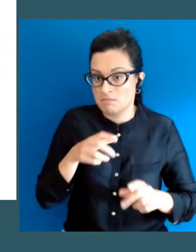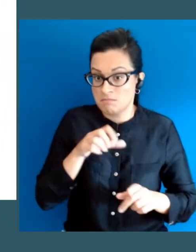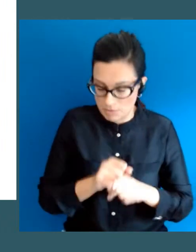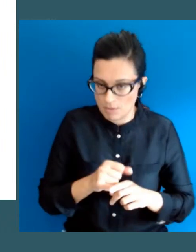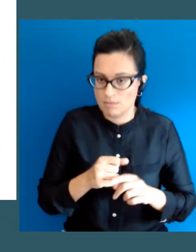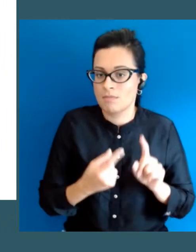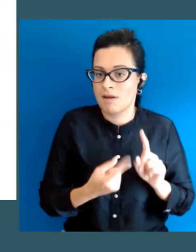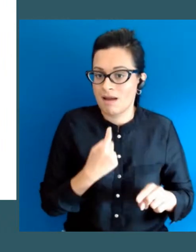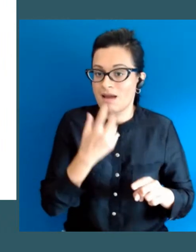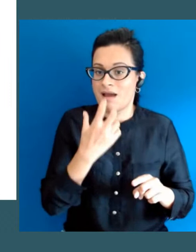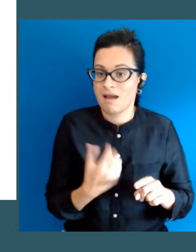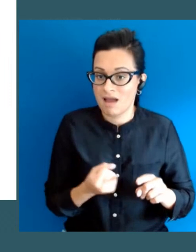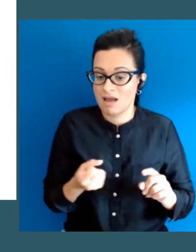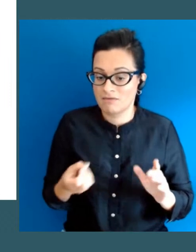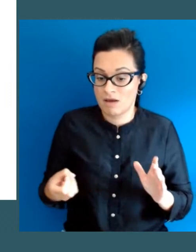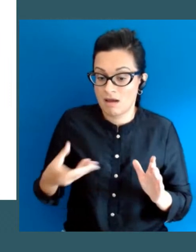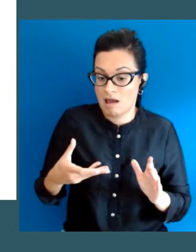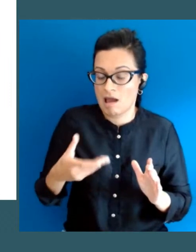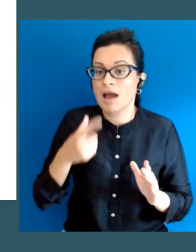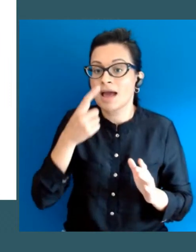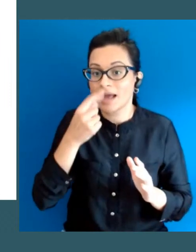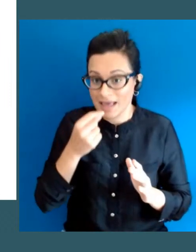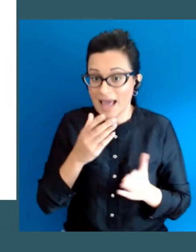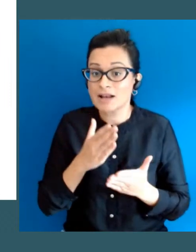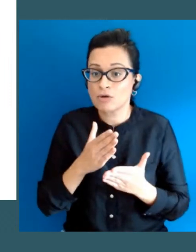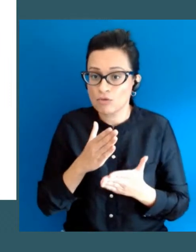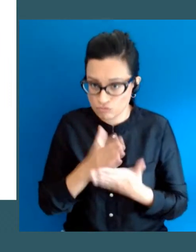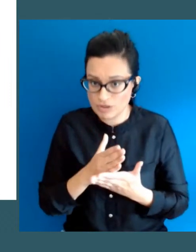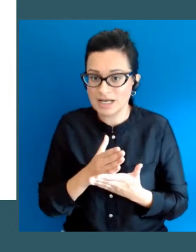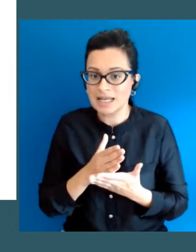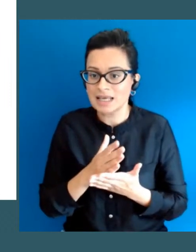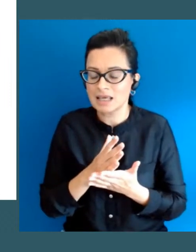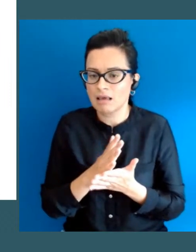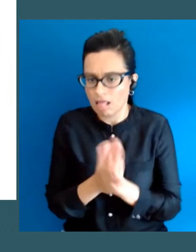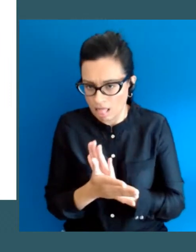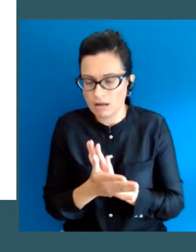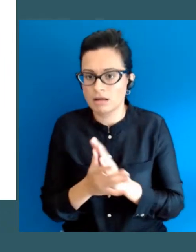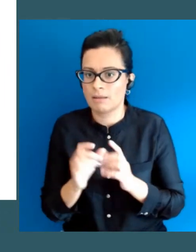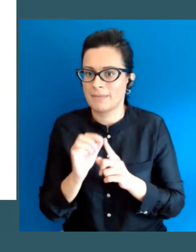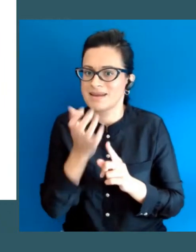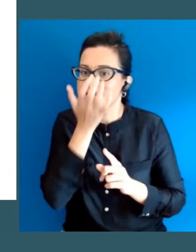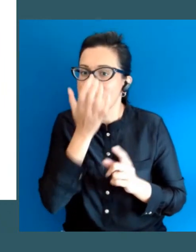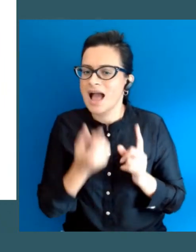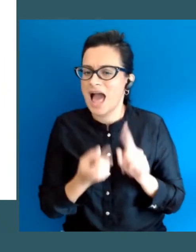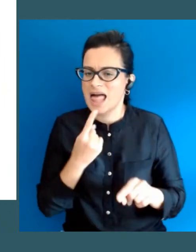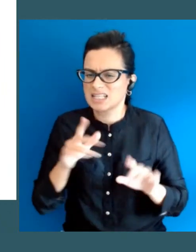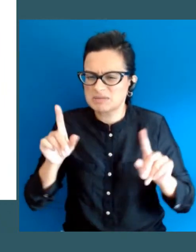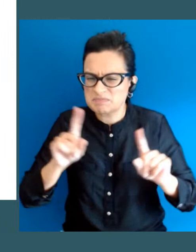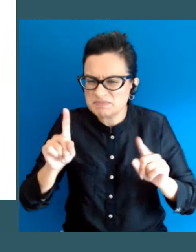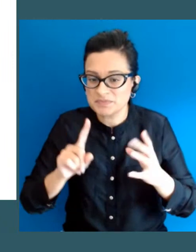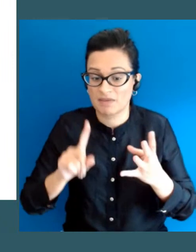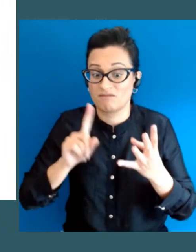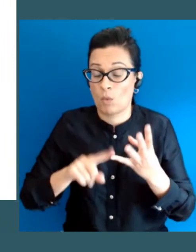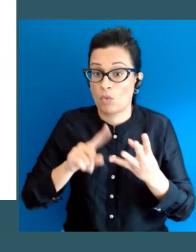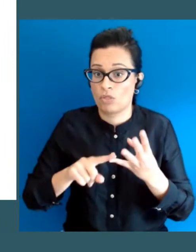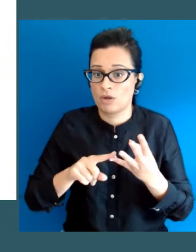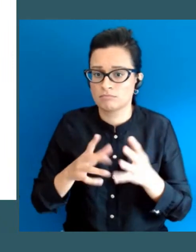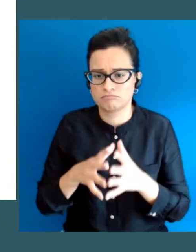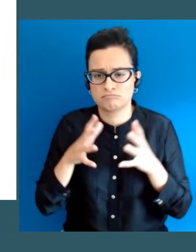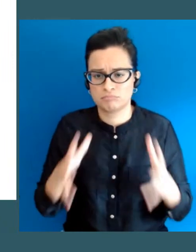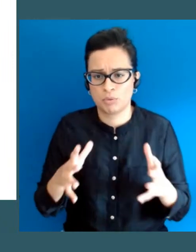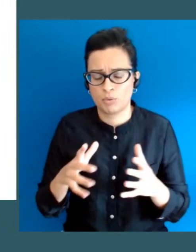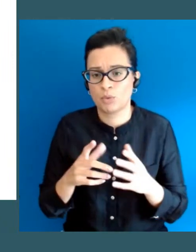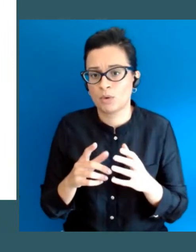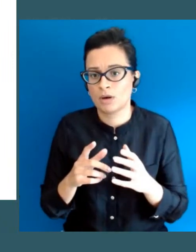can disrupt development of peanut allergy. The bigger example of that is the Leap On